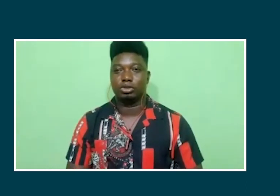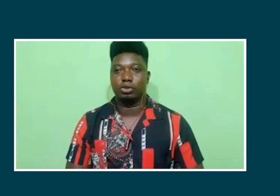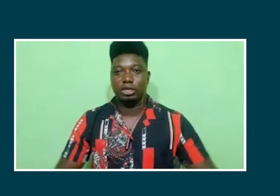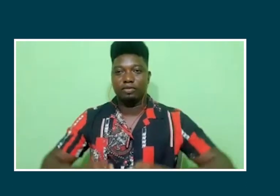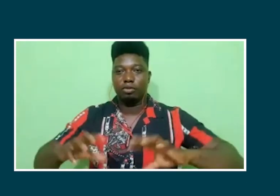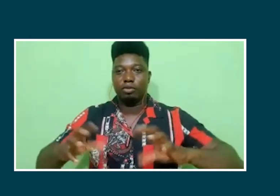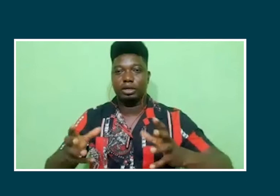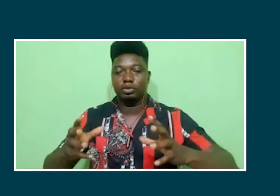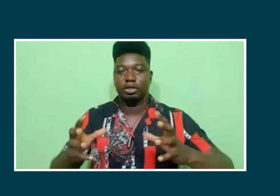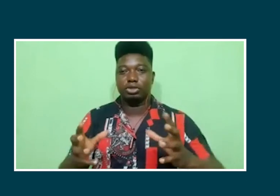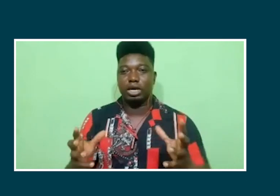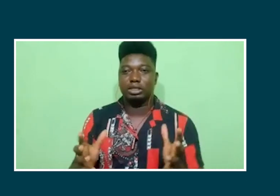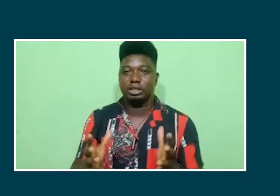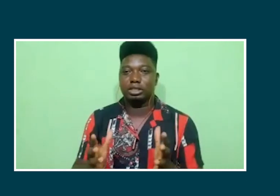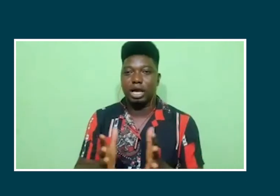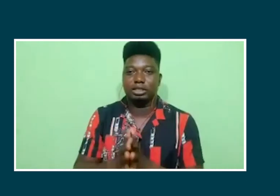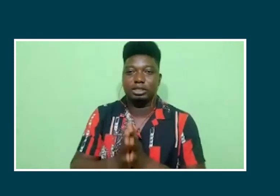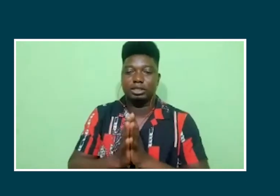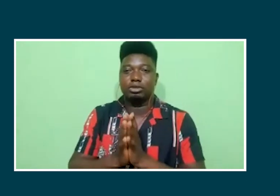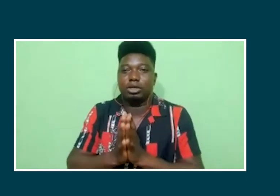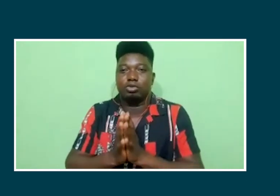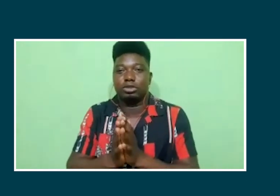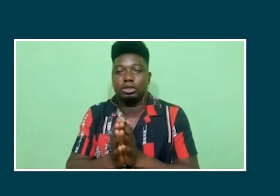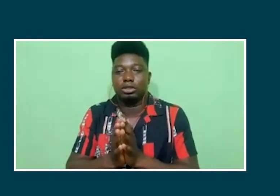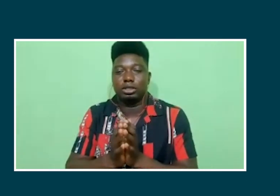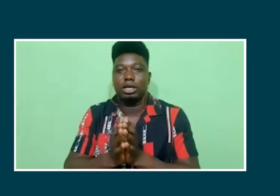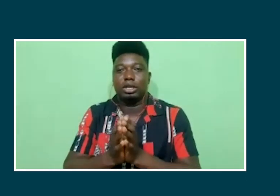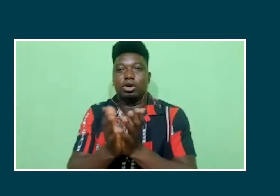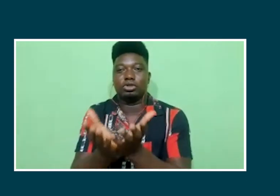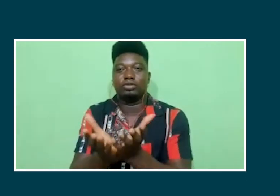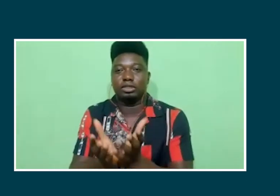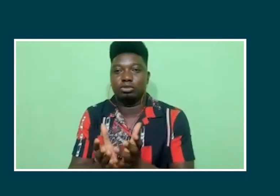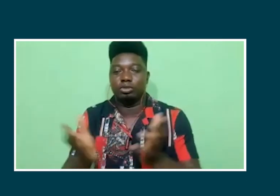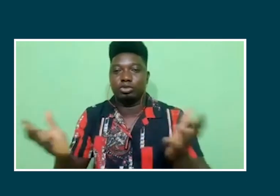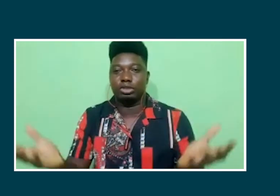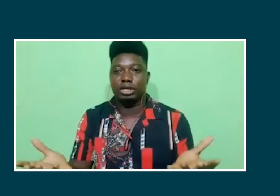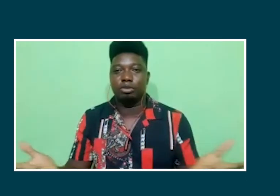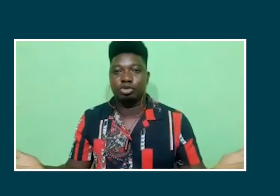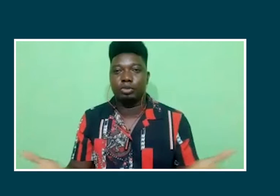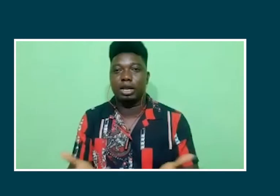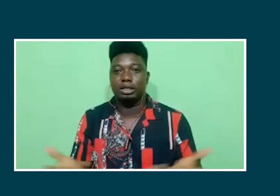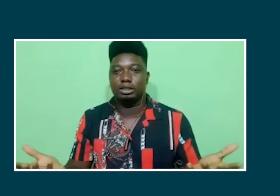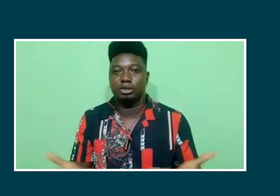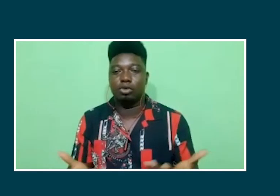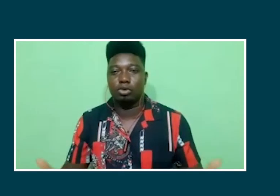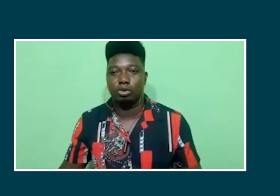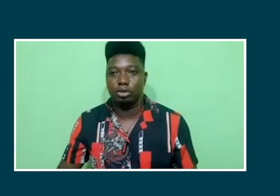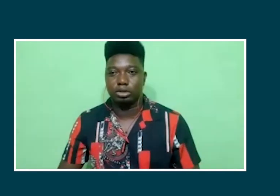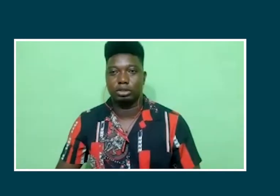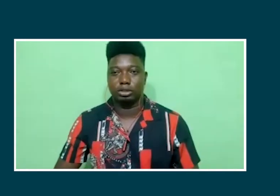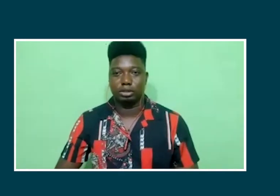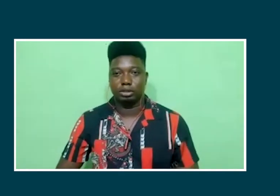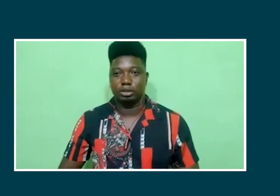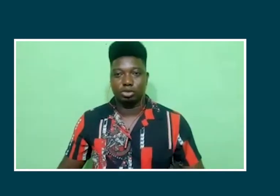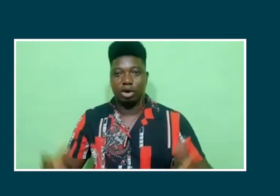on. So when the environment, when the society has this gender equality, a lot of things we'll be able to see and be able to balance the